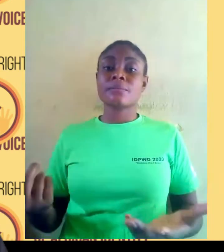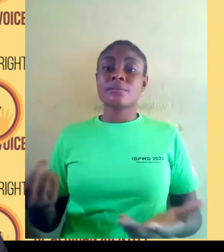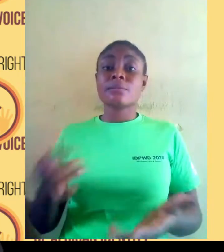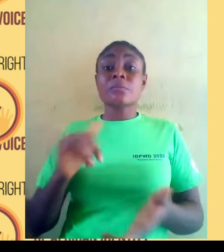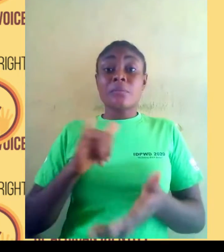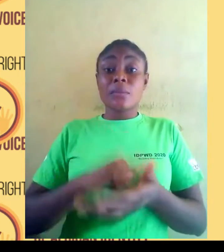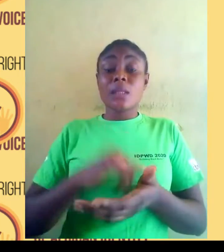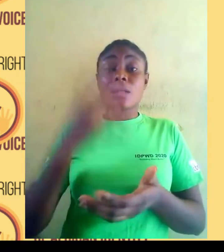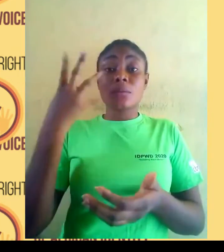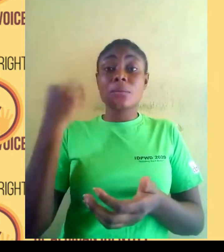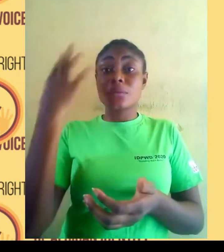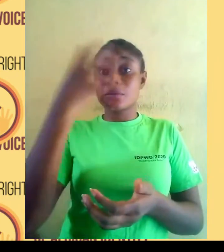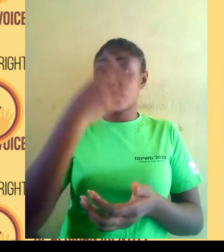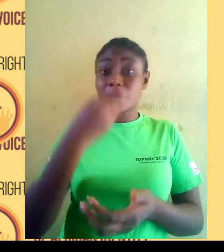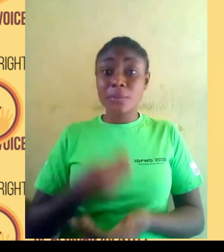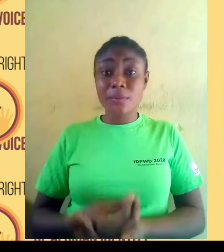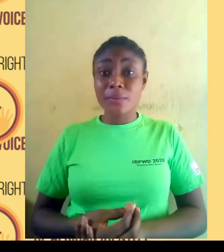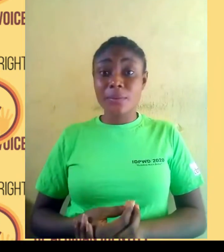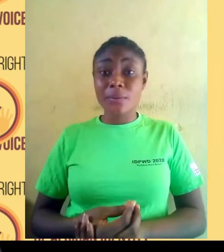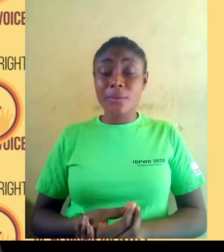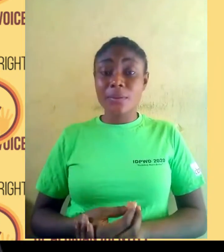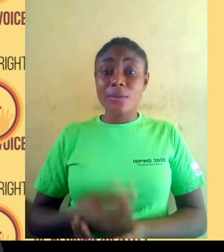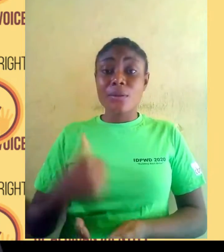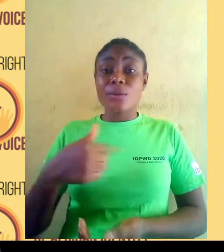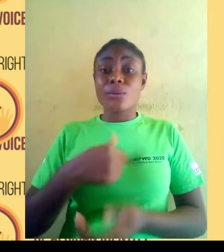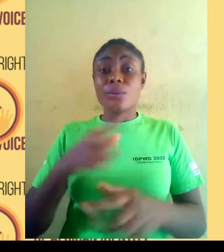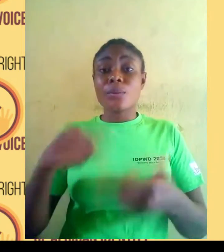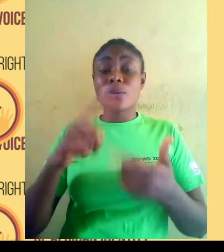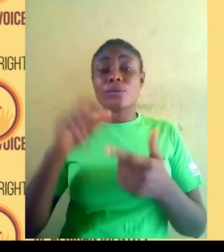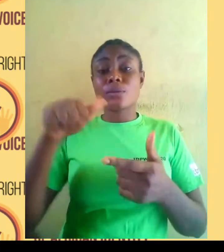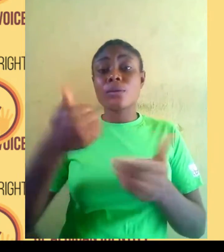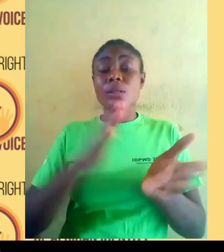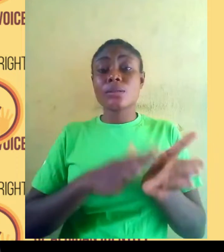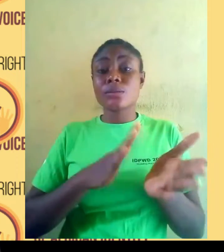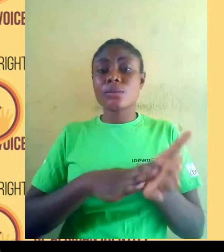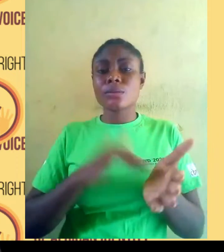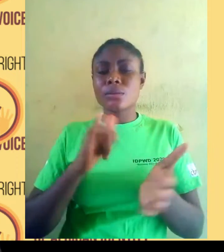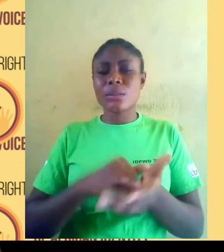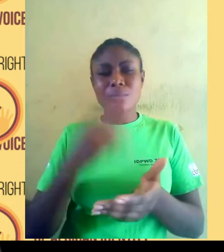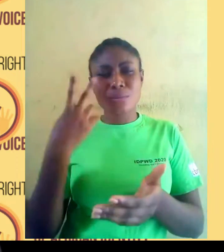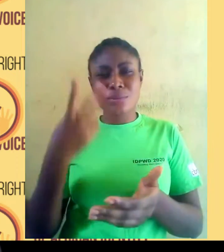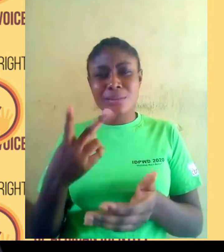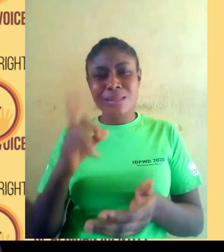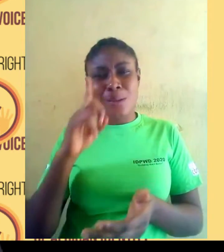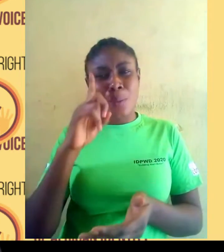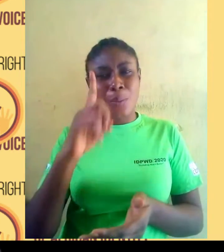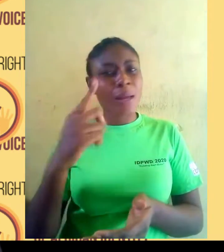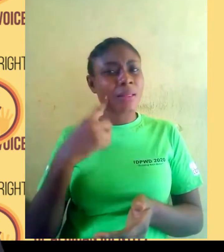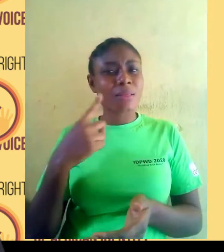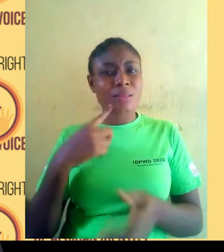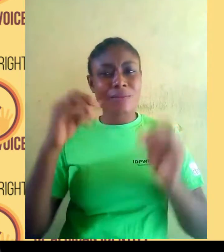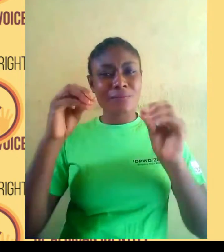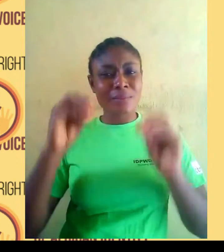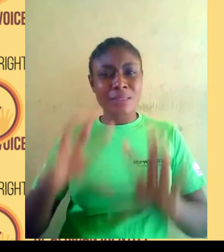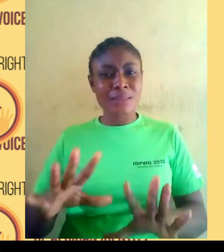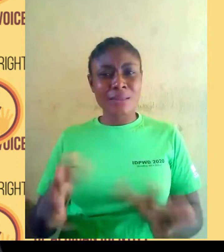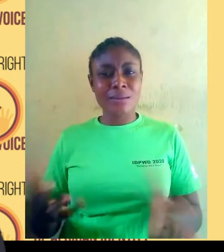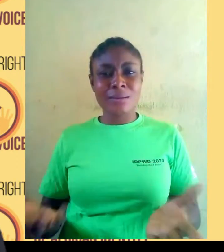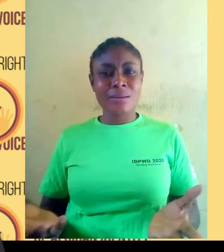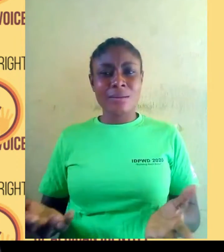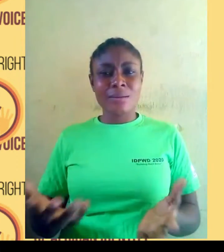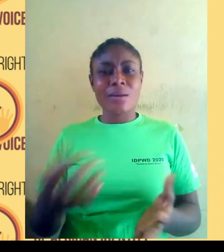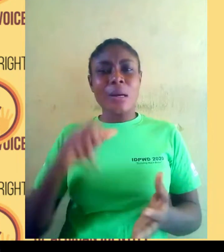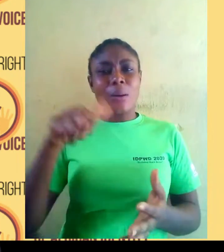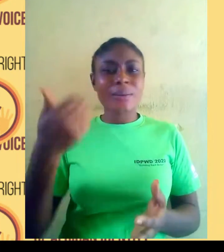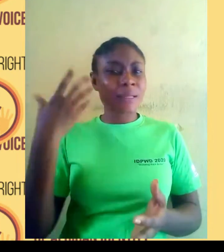absolutely beautiful. When we now went to other schools whereby you will just see one deaf person. Then you